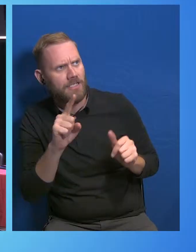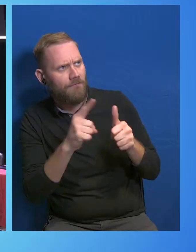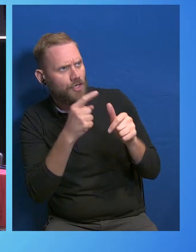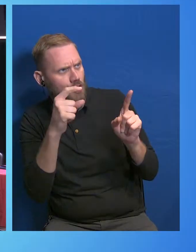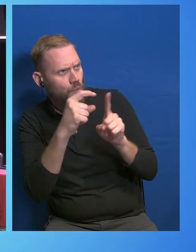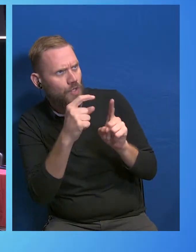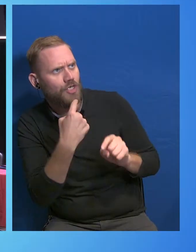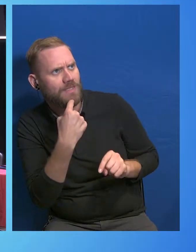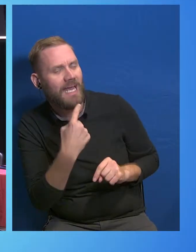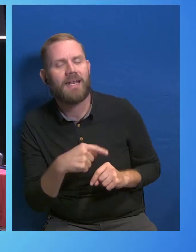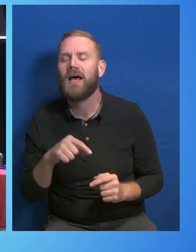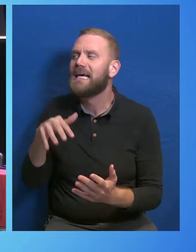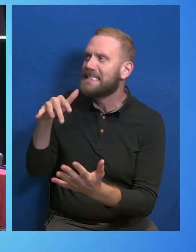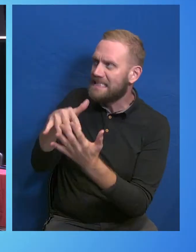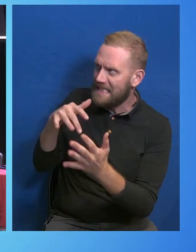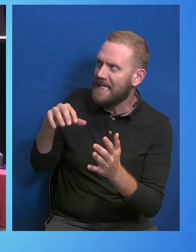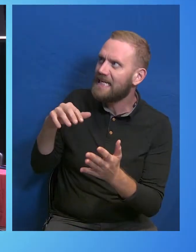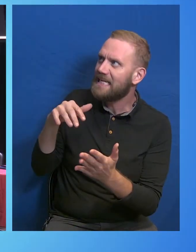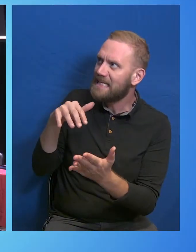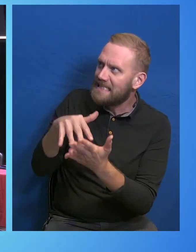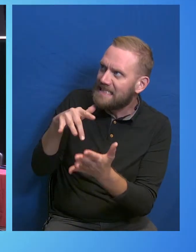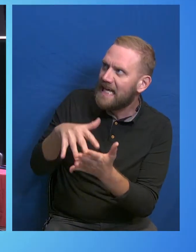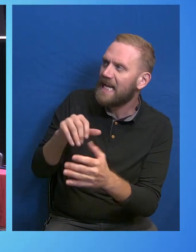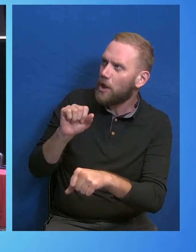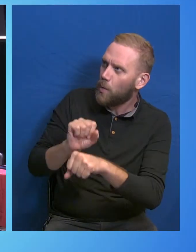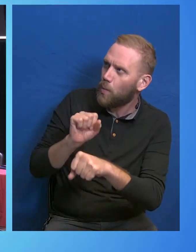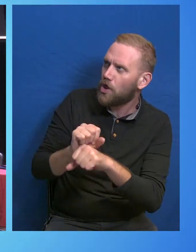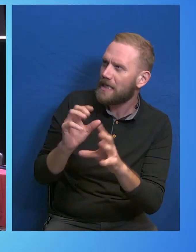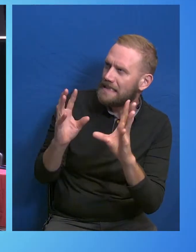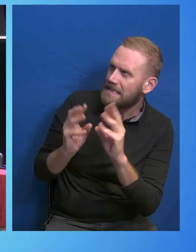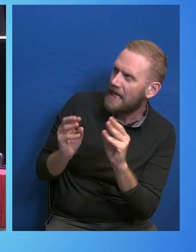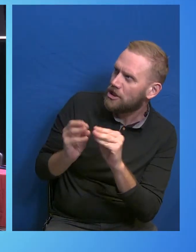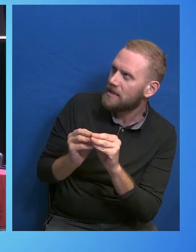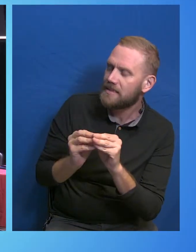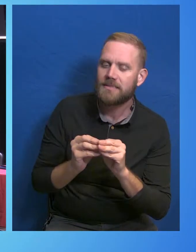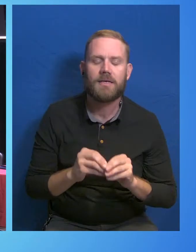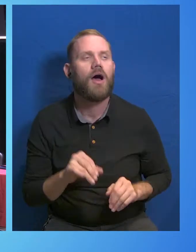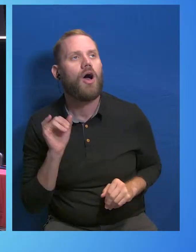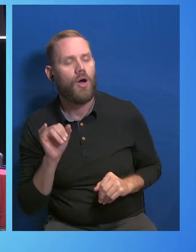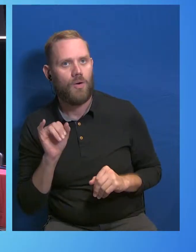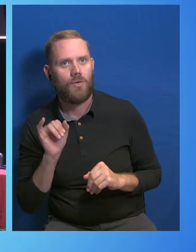Study session? Study sessions. Or study work session?